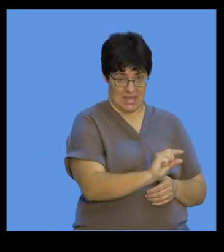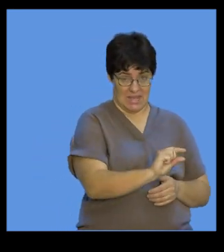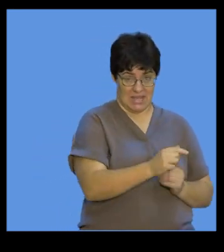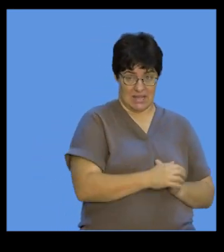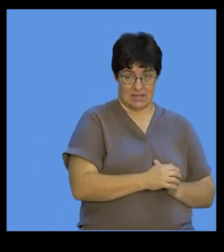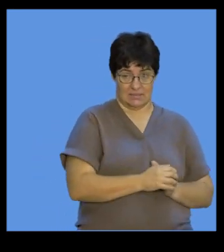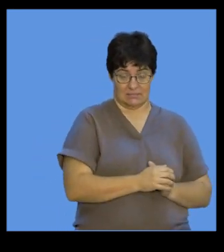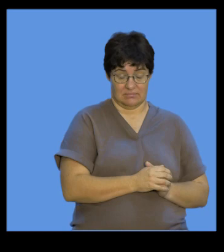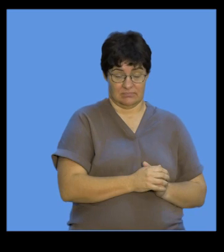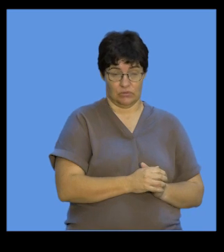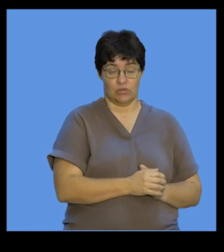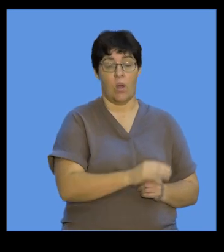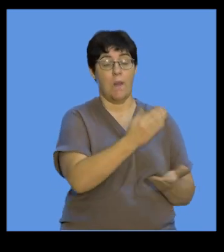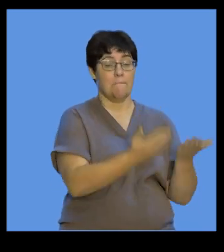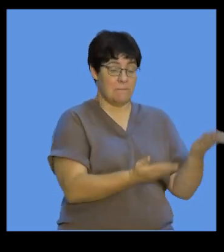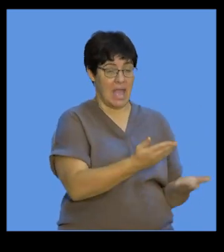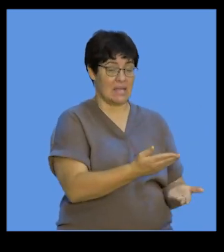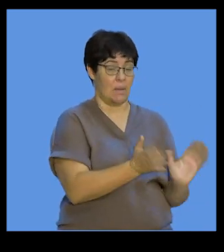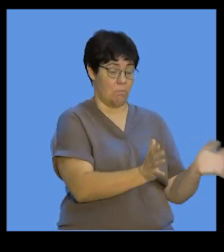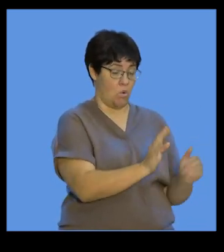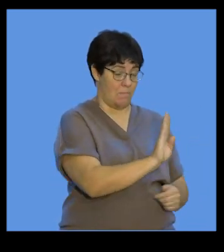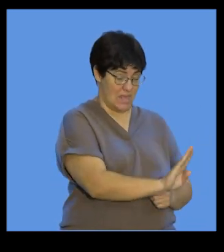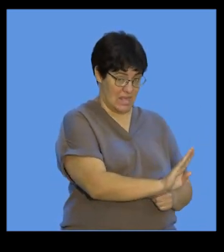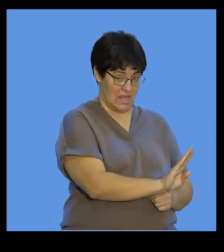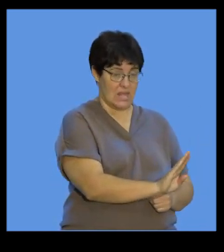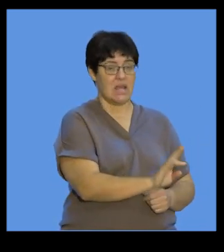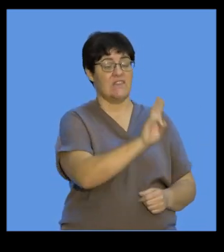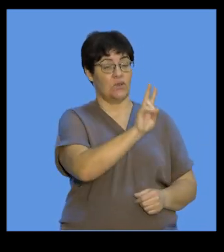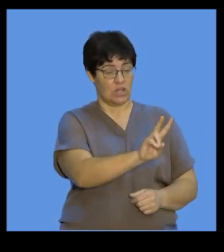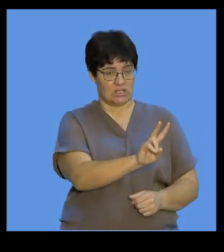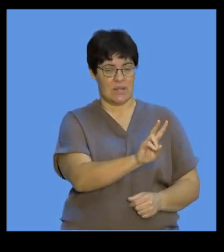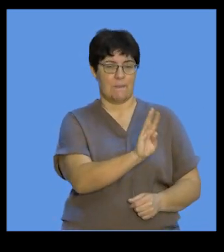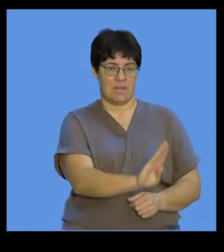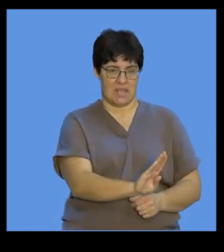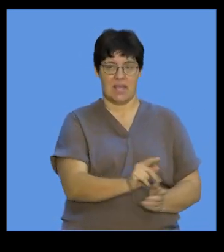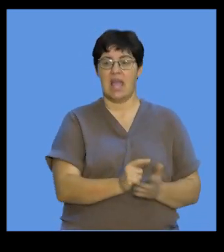Okay. And for the container, I'm going to use a little C.